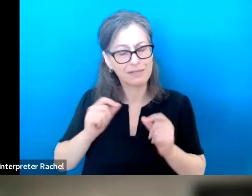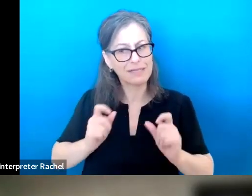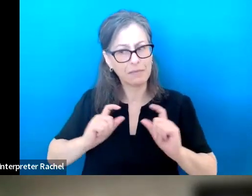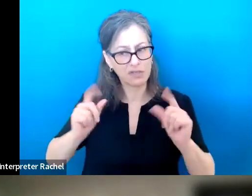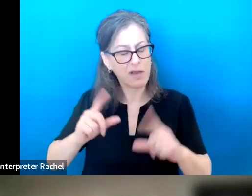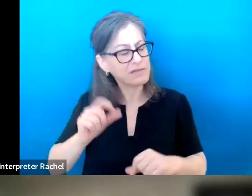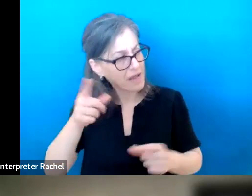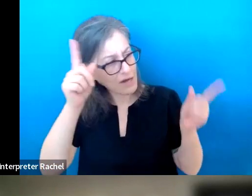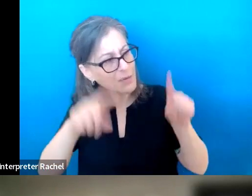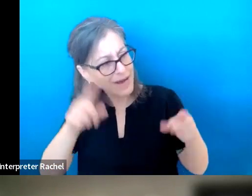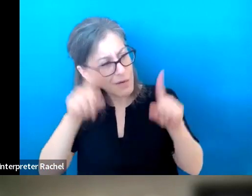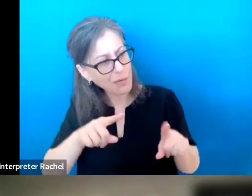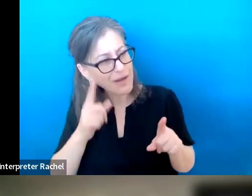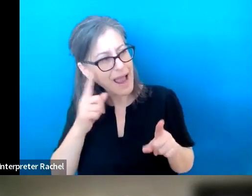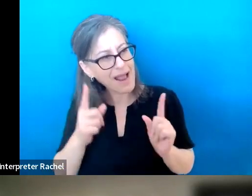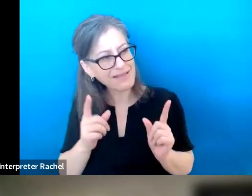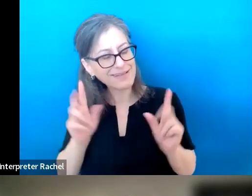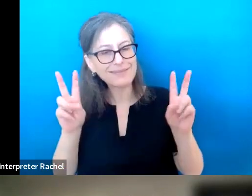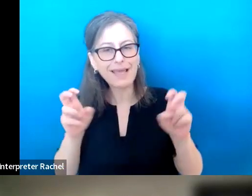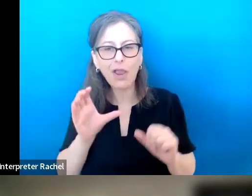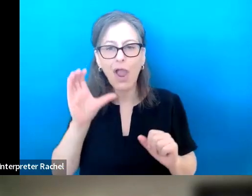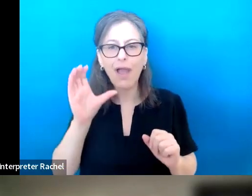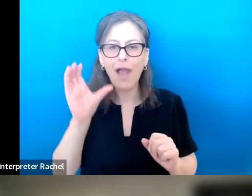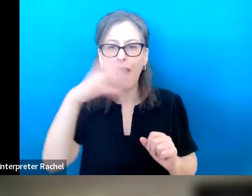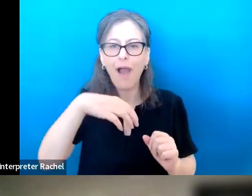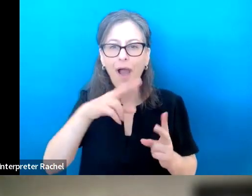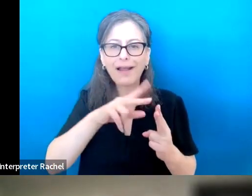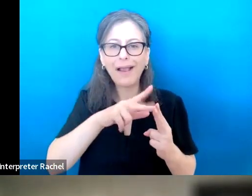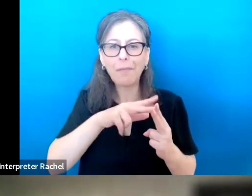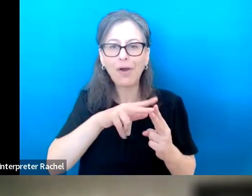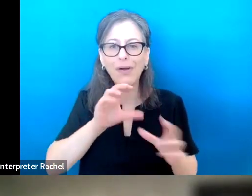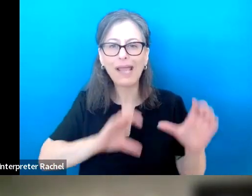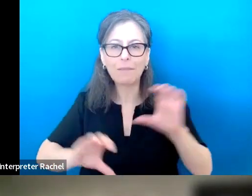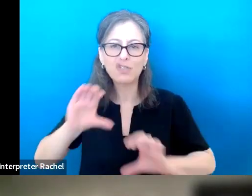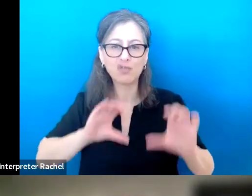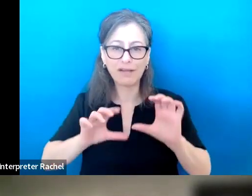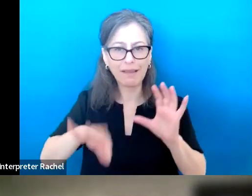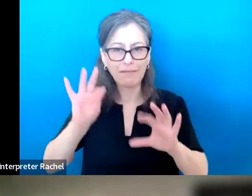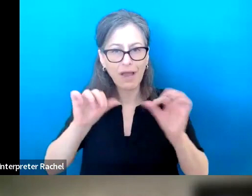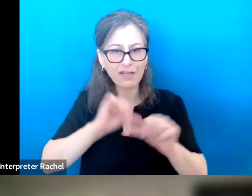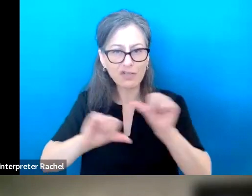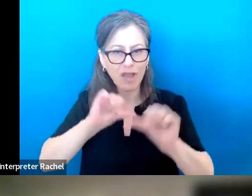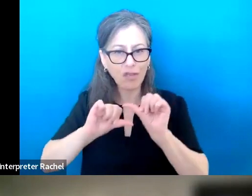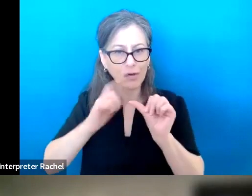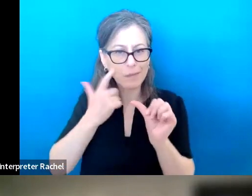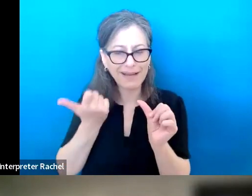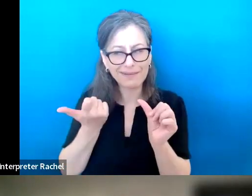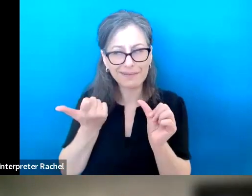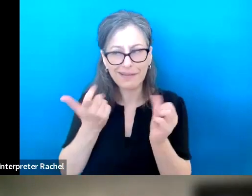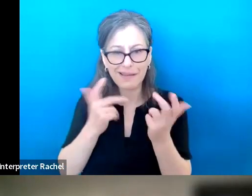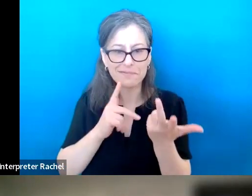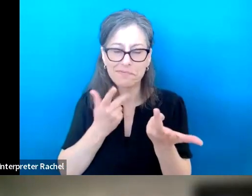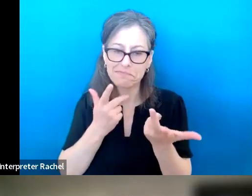yeah, I agree. I think they're kind of these little odd couple, you know, chemistry. And I think they kind of find each other. I think because they're both in a way sort